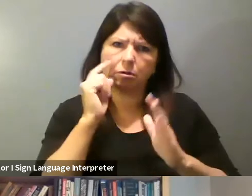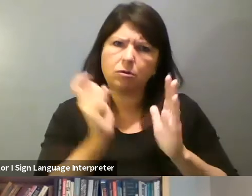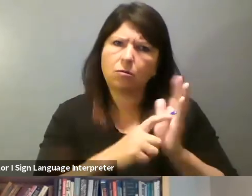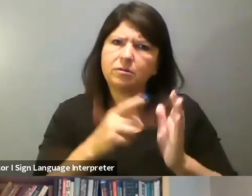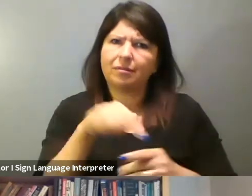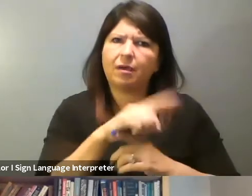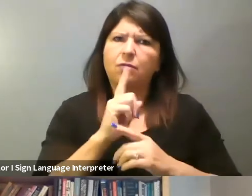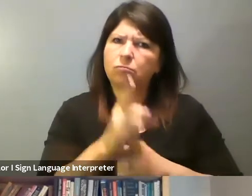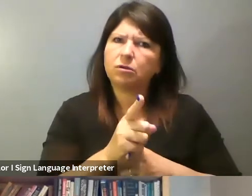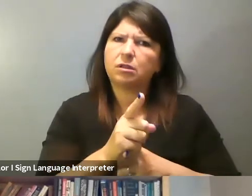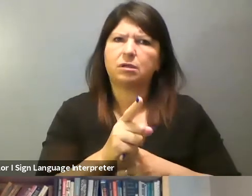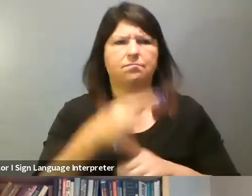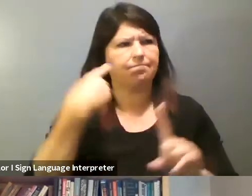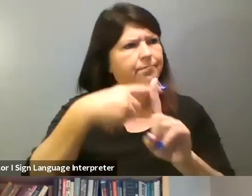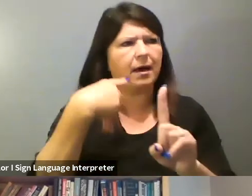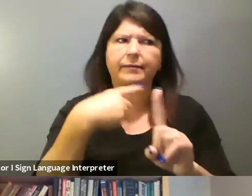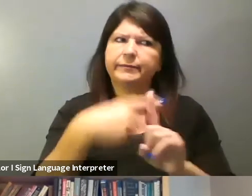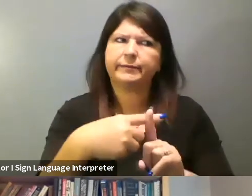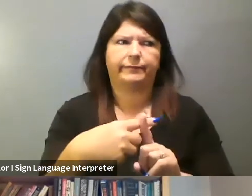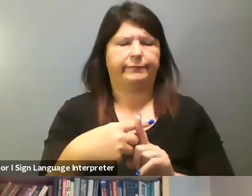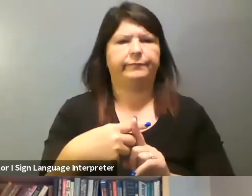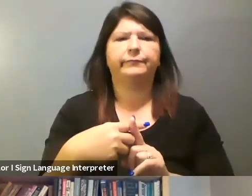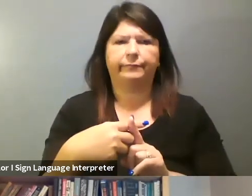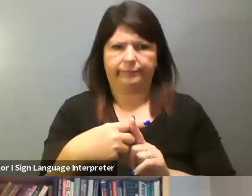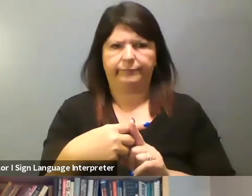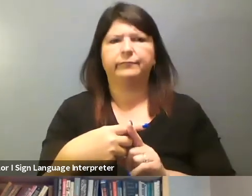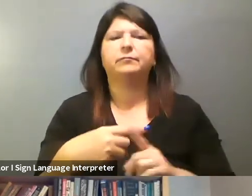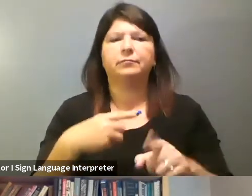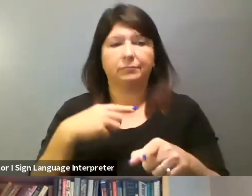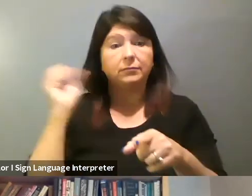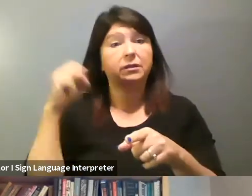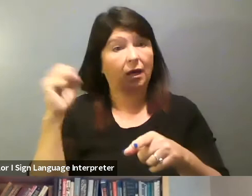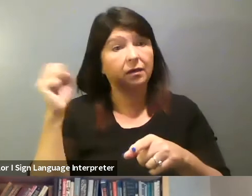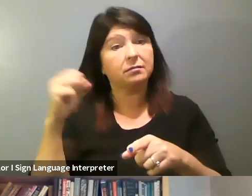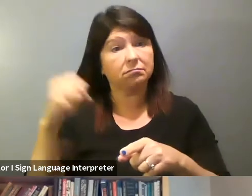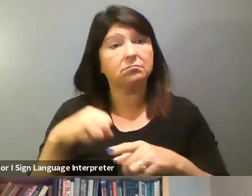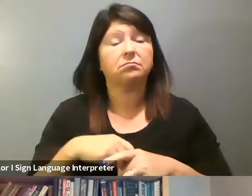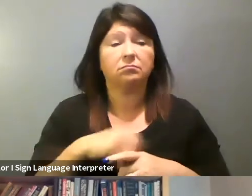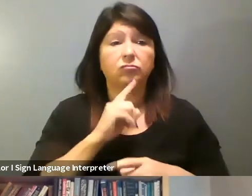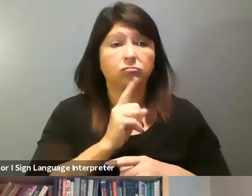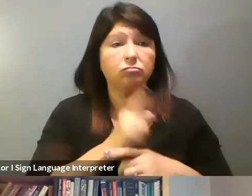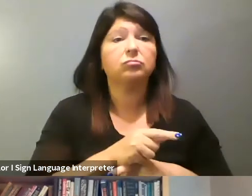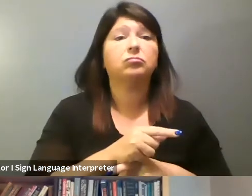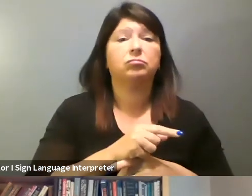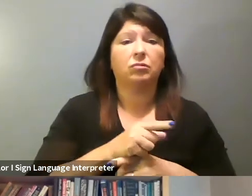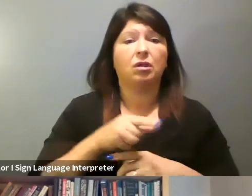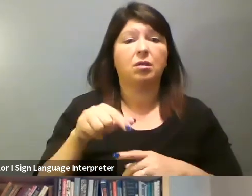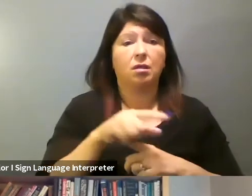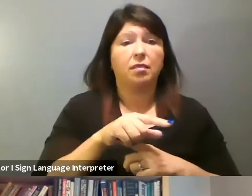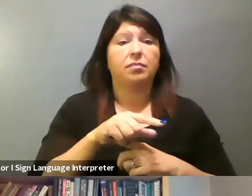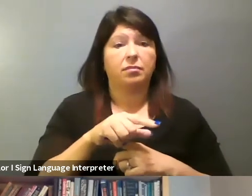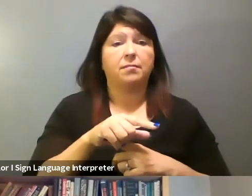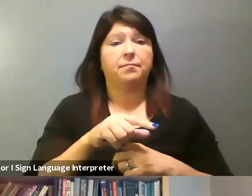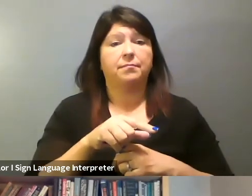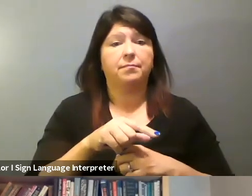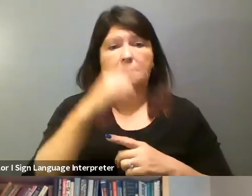that? Sure. The Black Panther Party has a reputation that has that we received from the government,